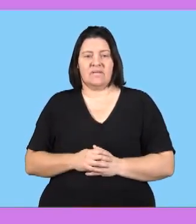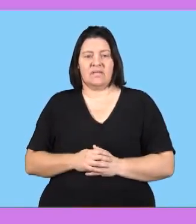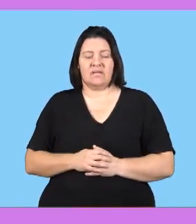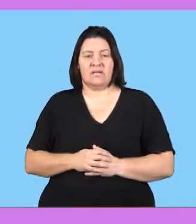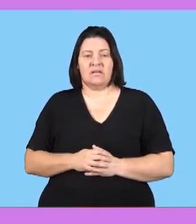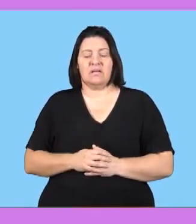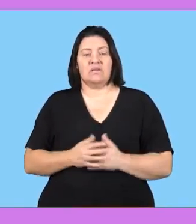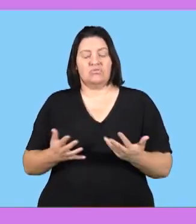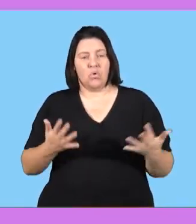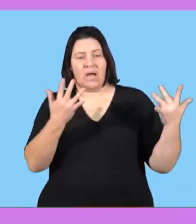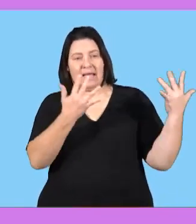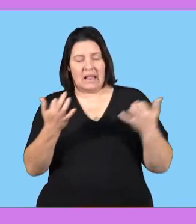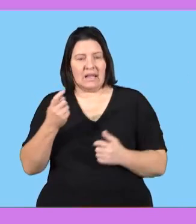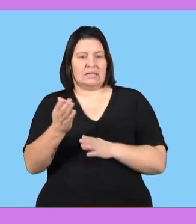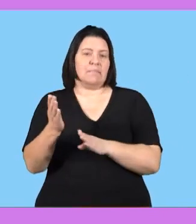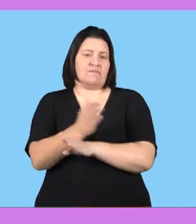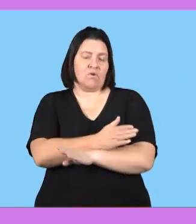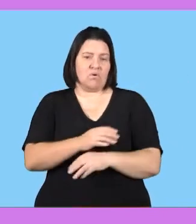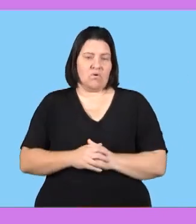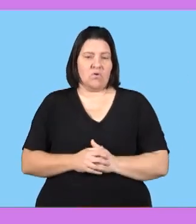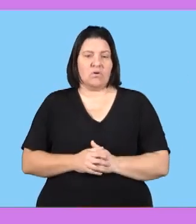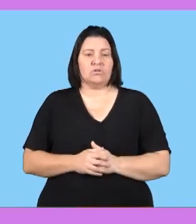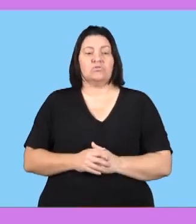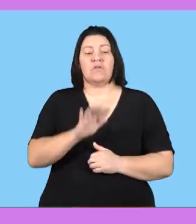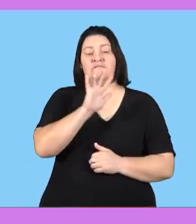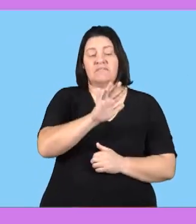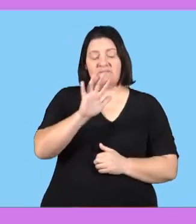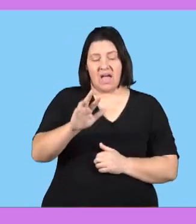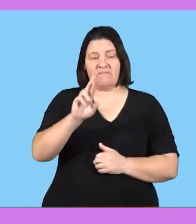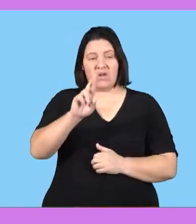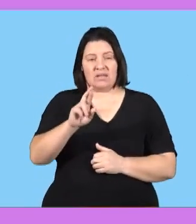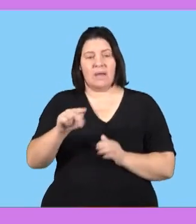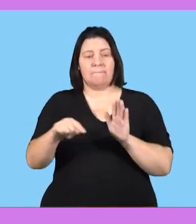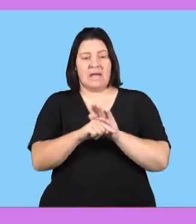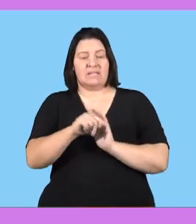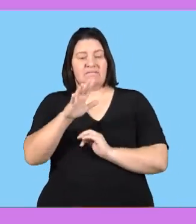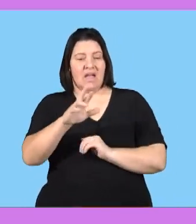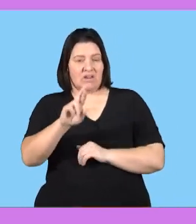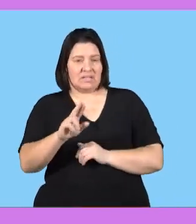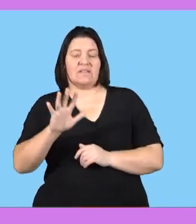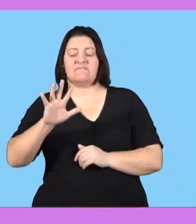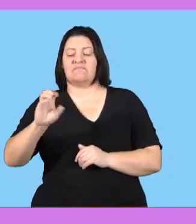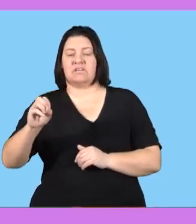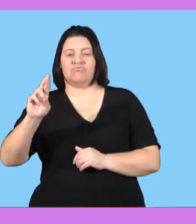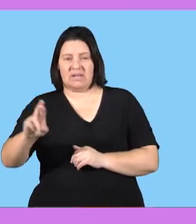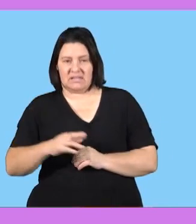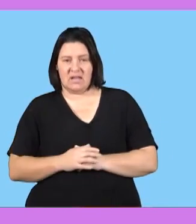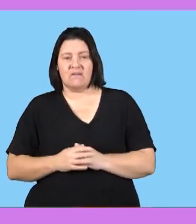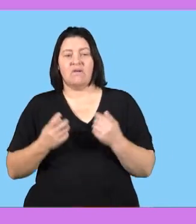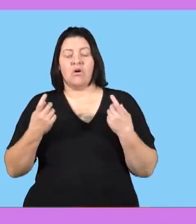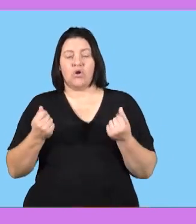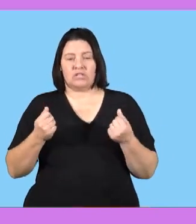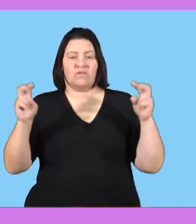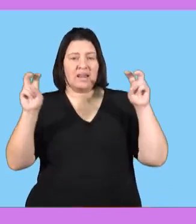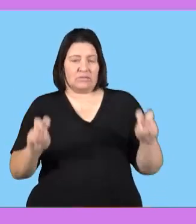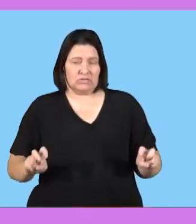1 muffin is 5 rand as calculated previously. So 55 rand minus 5 rand is therefore 50 rand. That is the